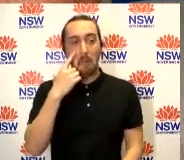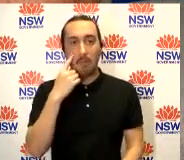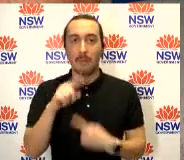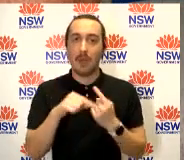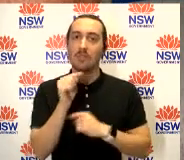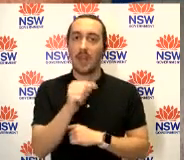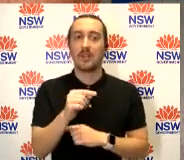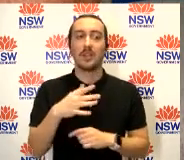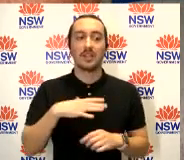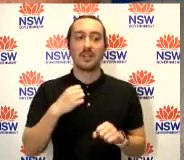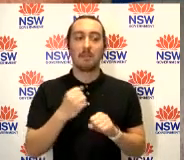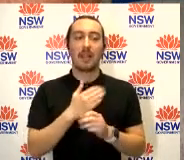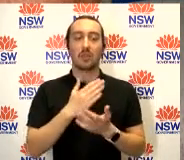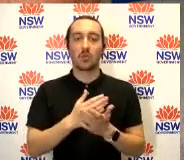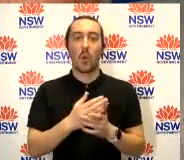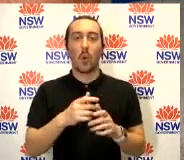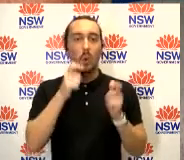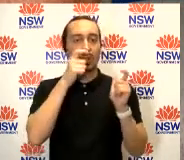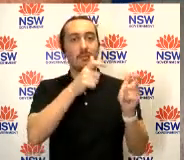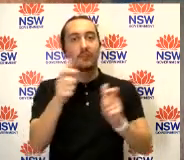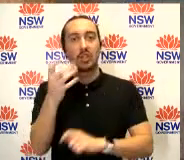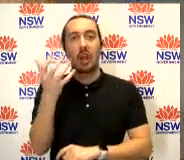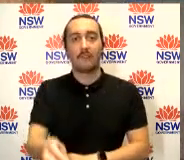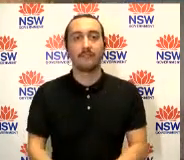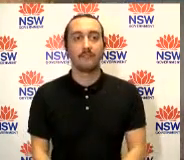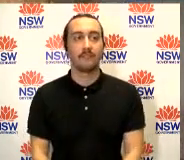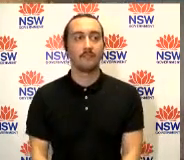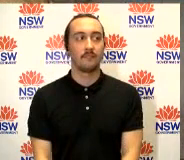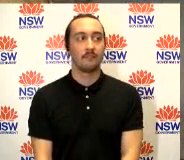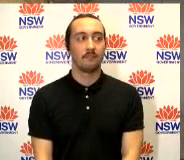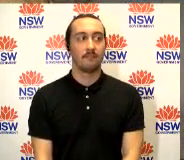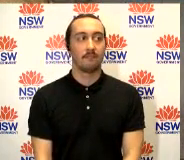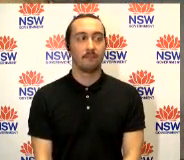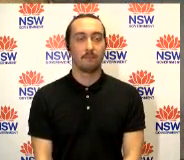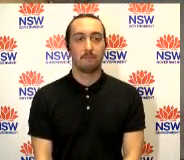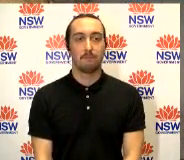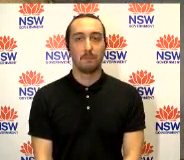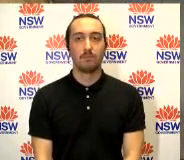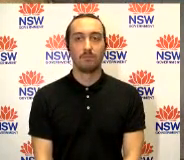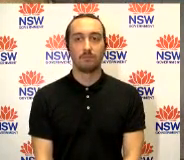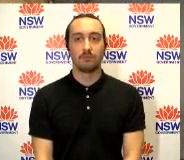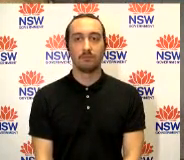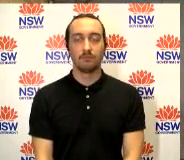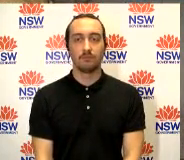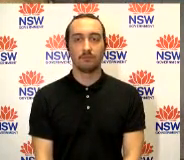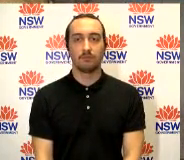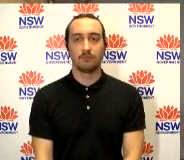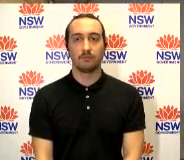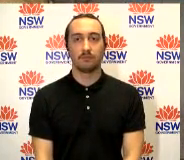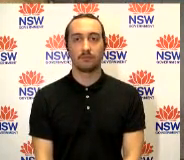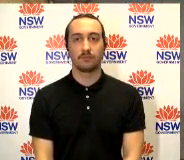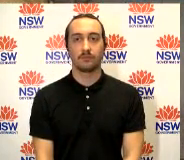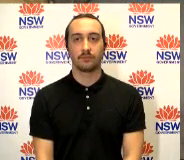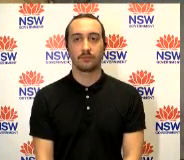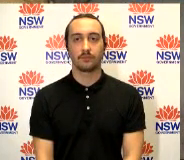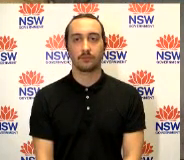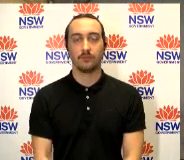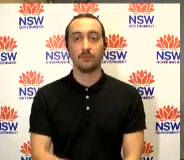you need supervision as well. Yeah, I think maybe also to highlight that scale as well. Like it's more training, definitely.